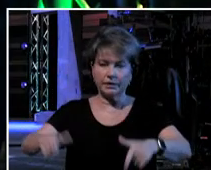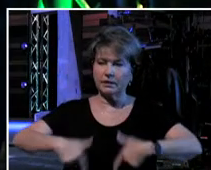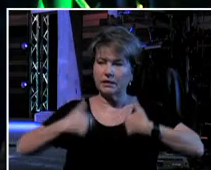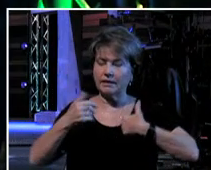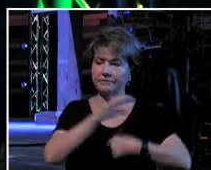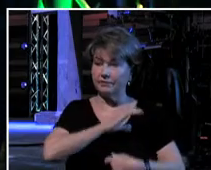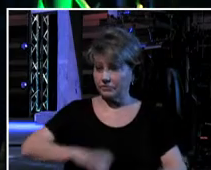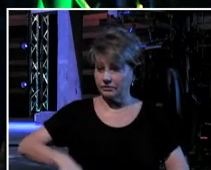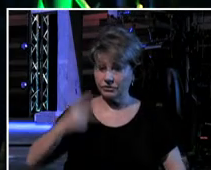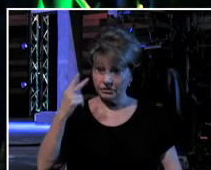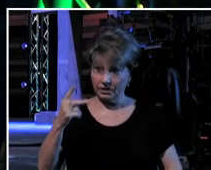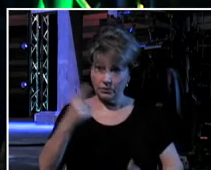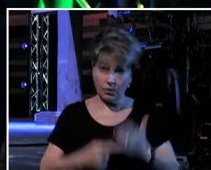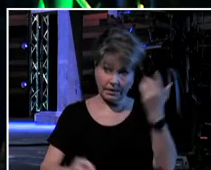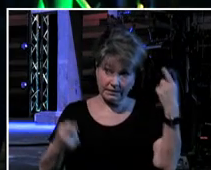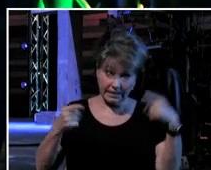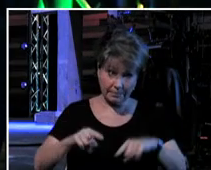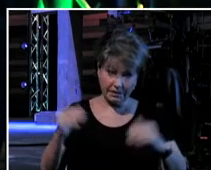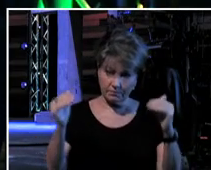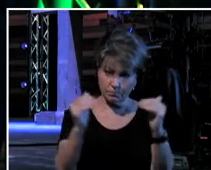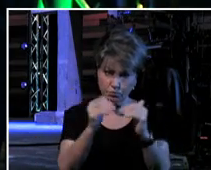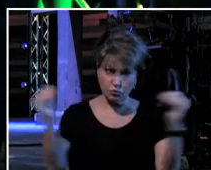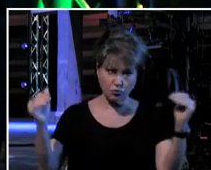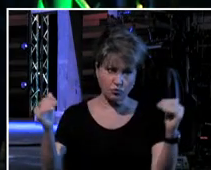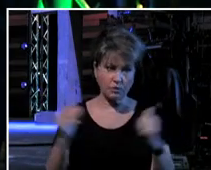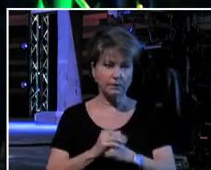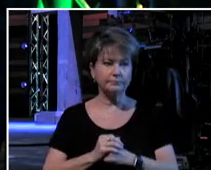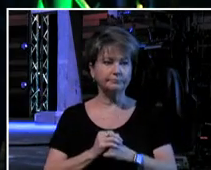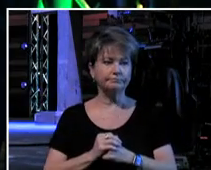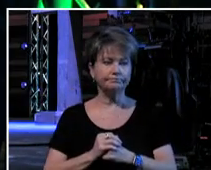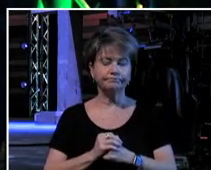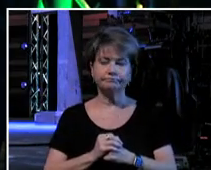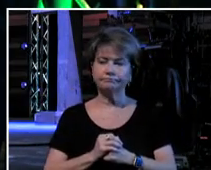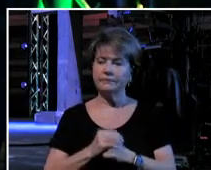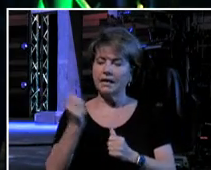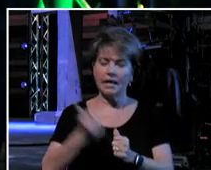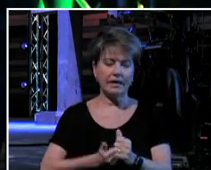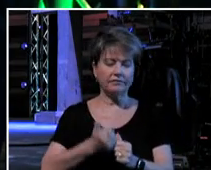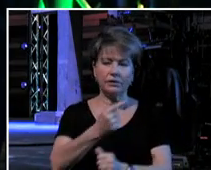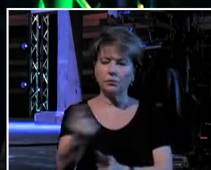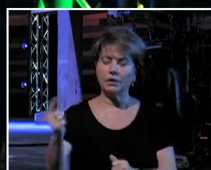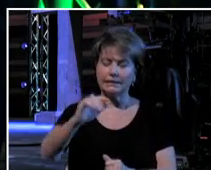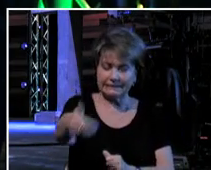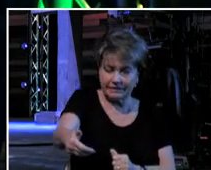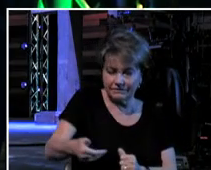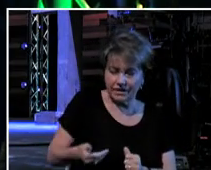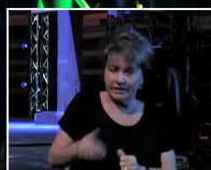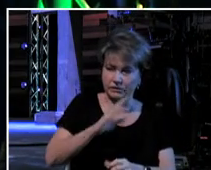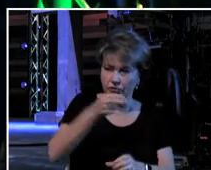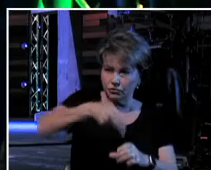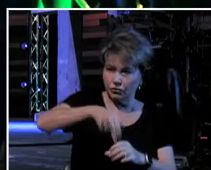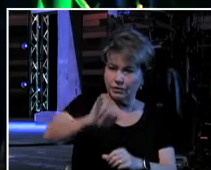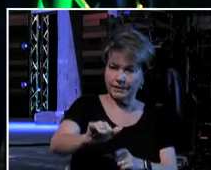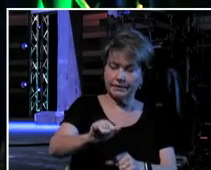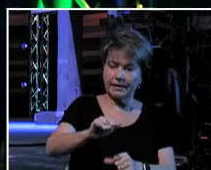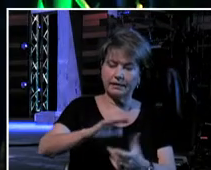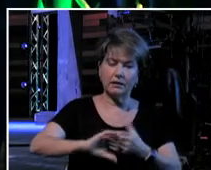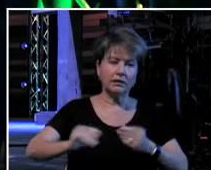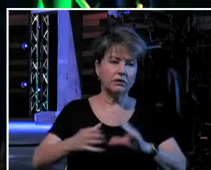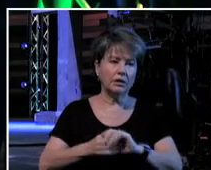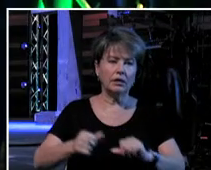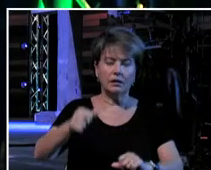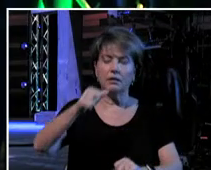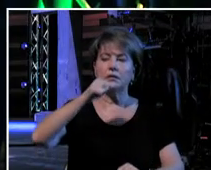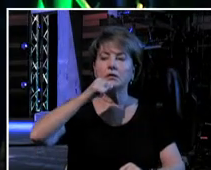happening? It's no one's, everyone is invited into this story. Male and female are invited into this